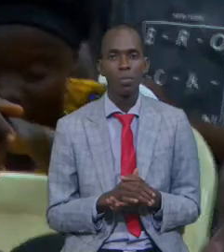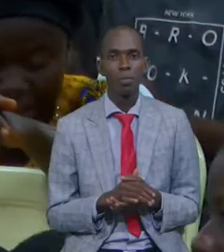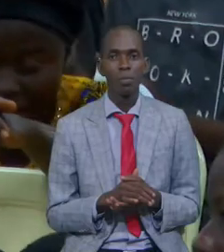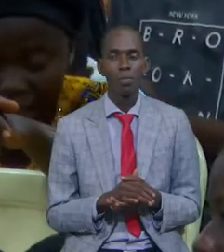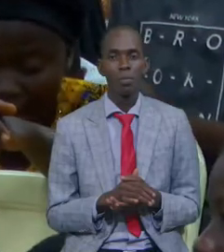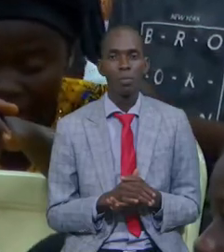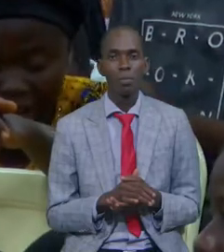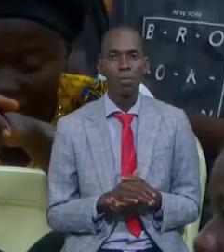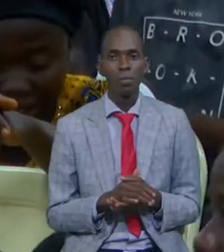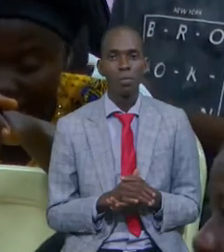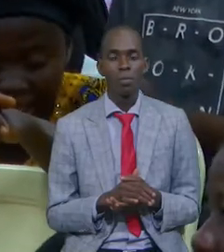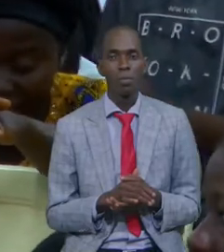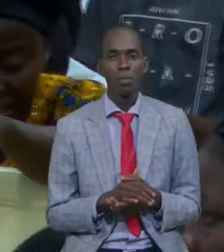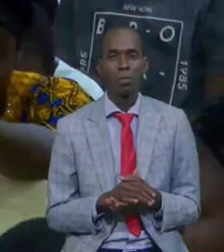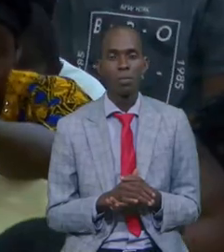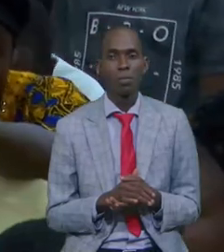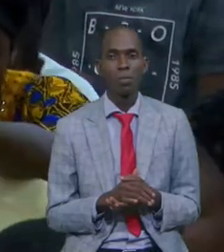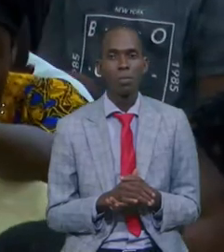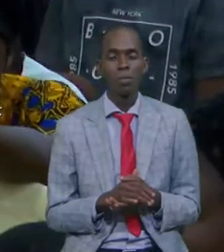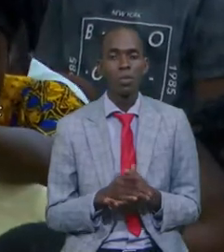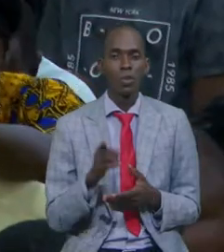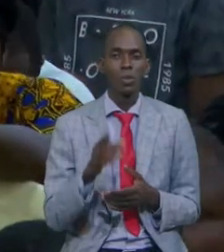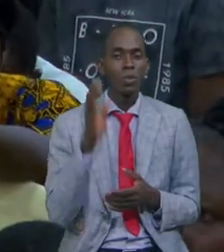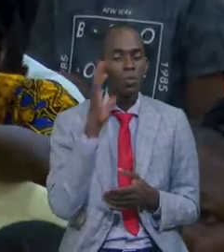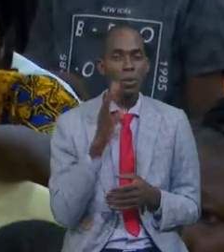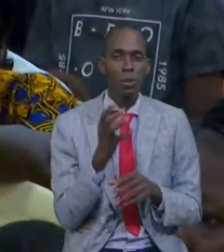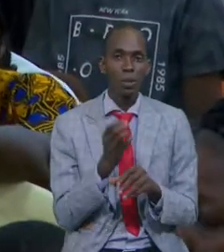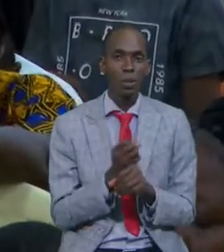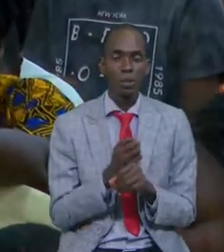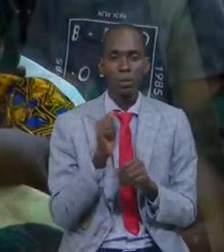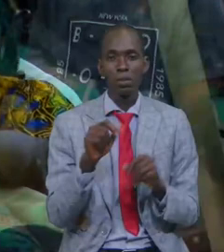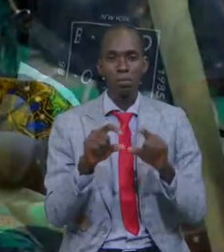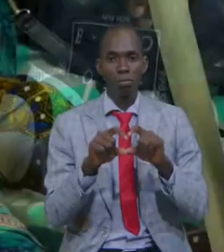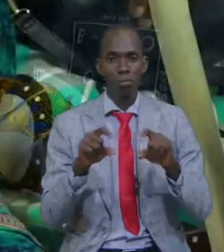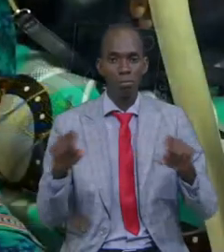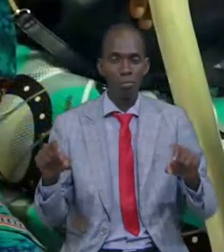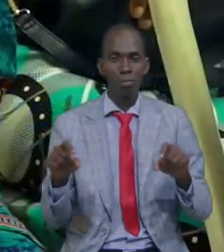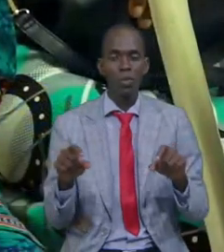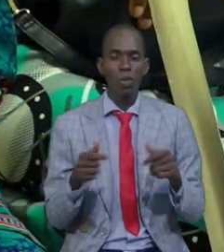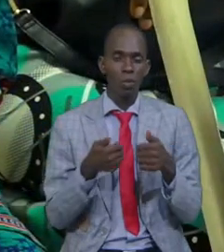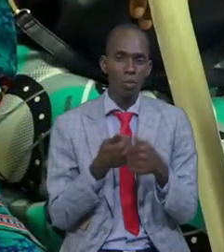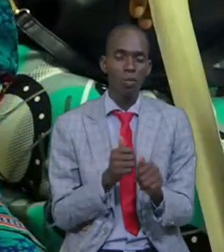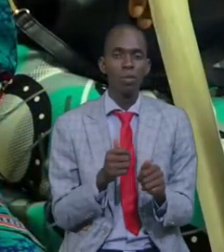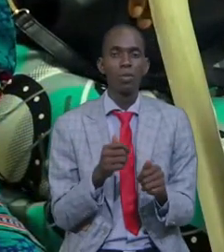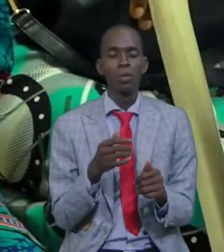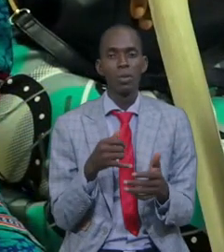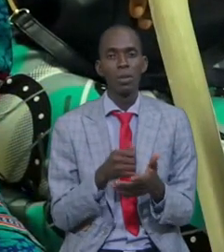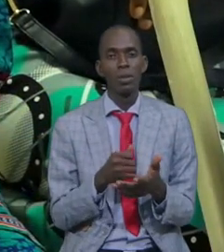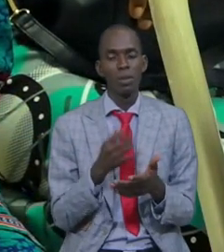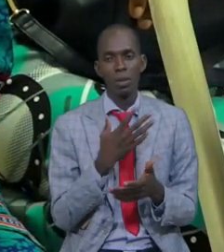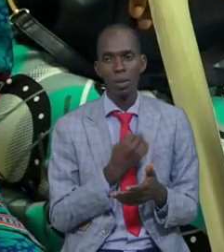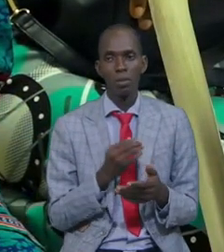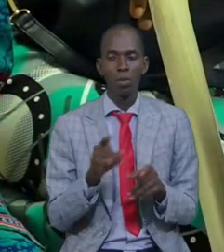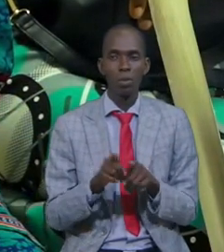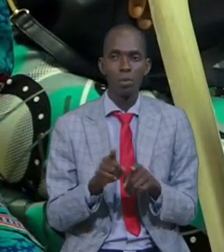link that's displayed on your screen, fill it in the form and submit online.